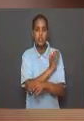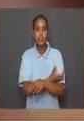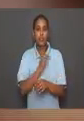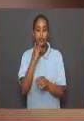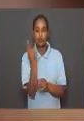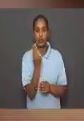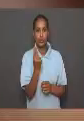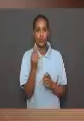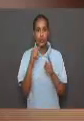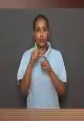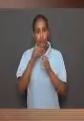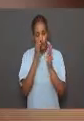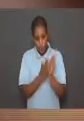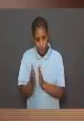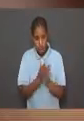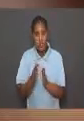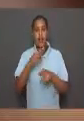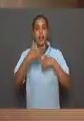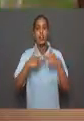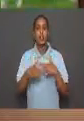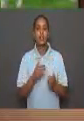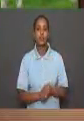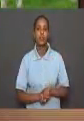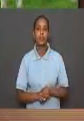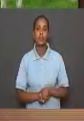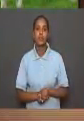is used to produce a reaction.